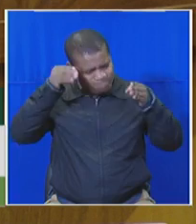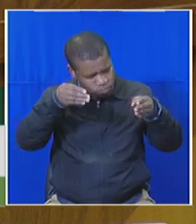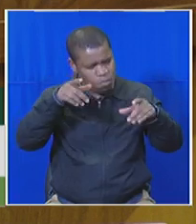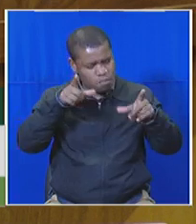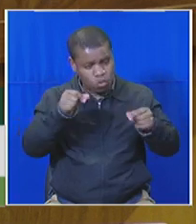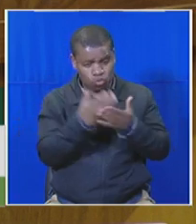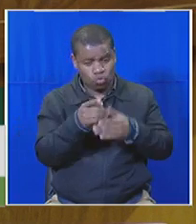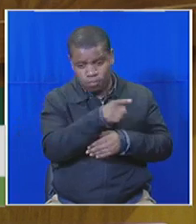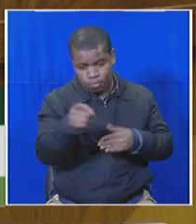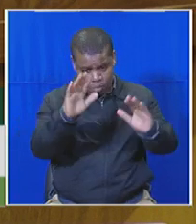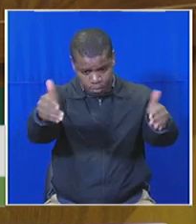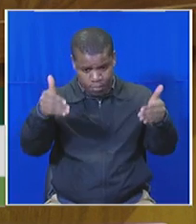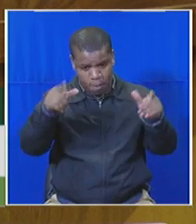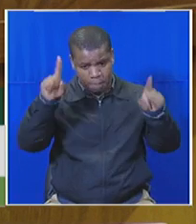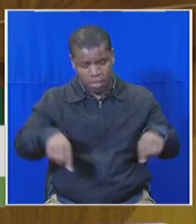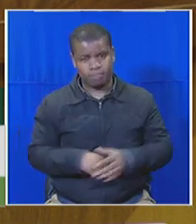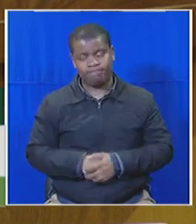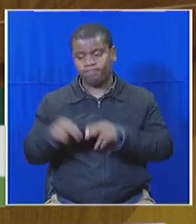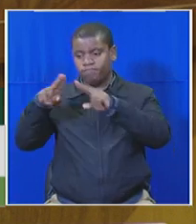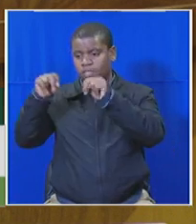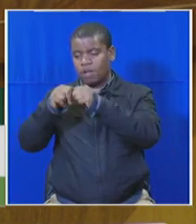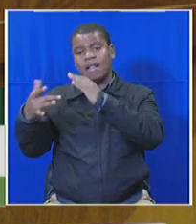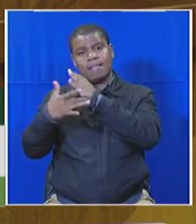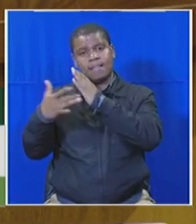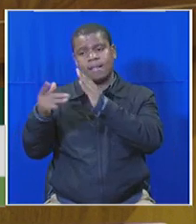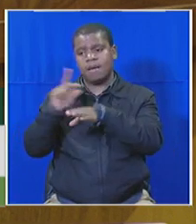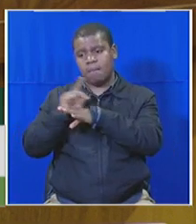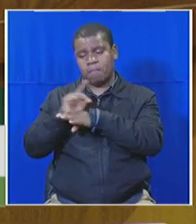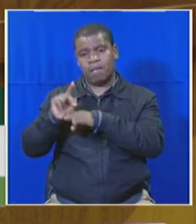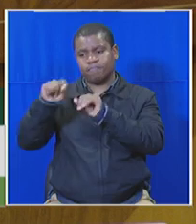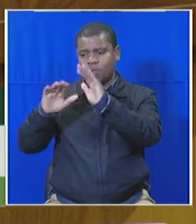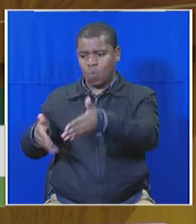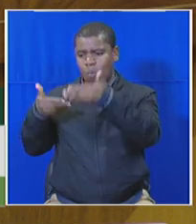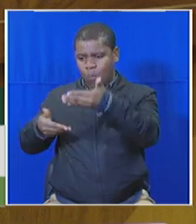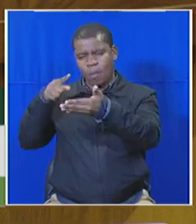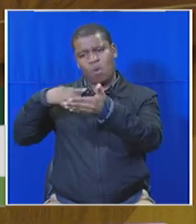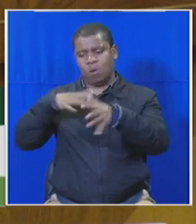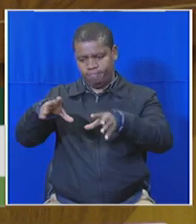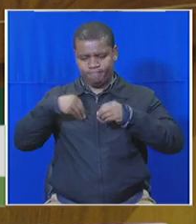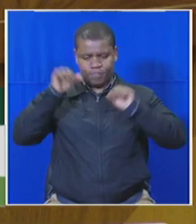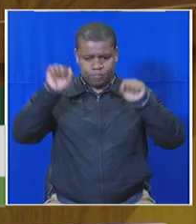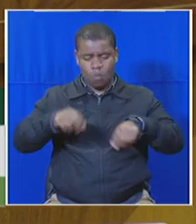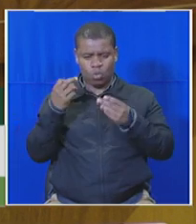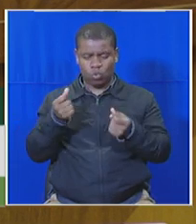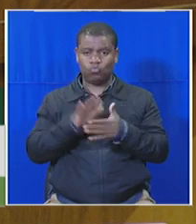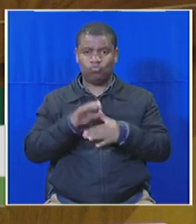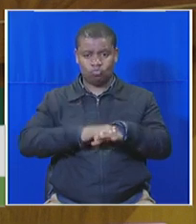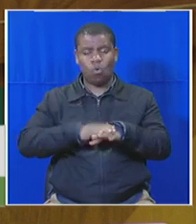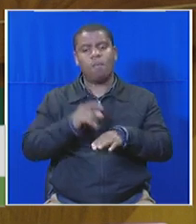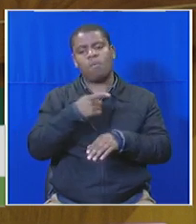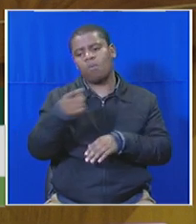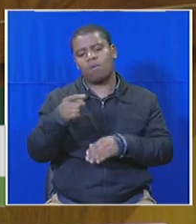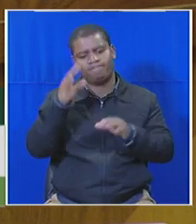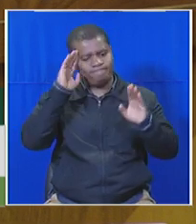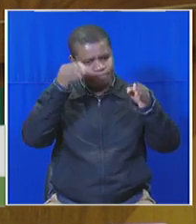officers. We welcome the National Tactical Response Plan that has been developed to immediately respond effectively to murders